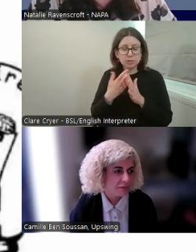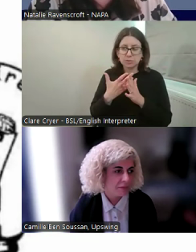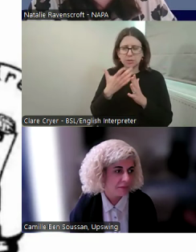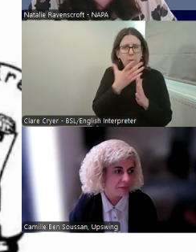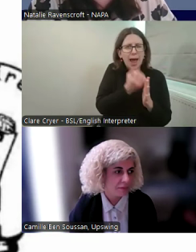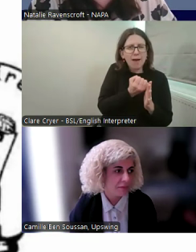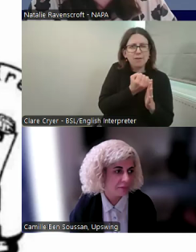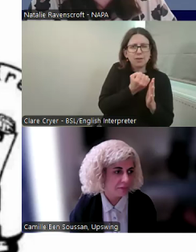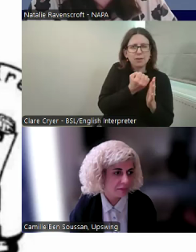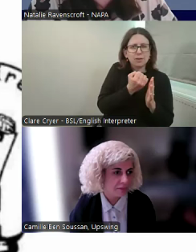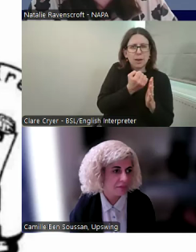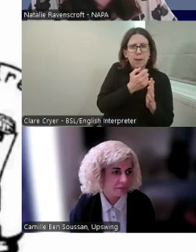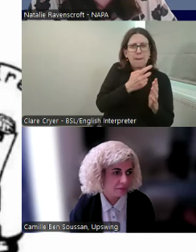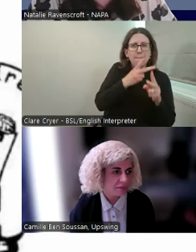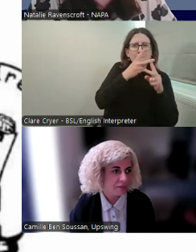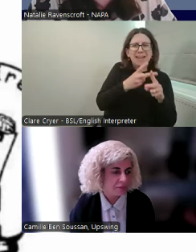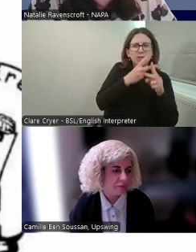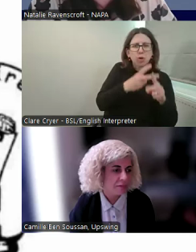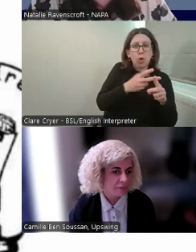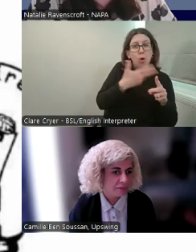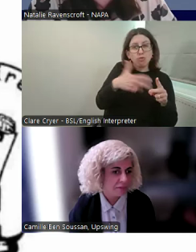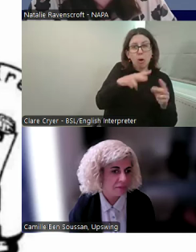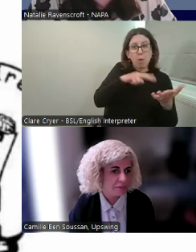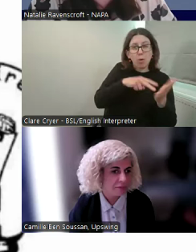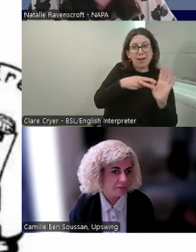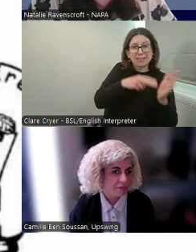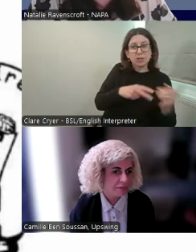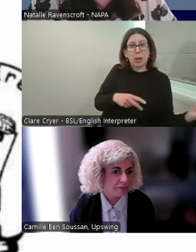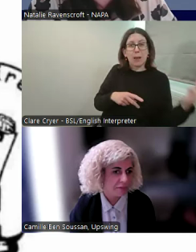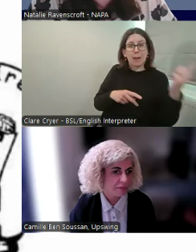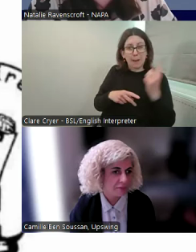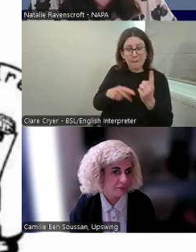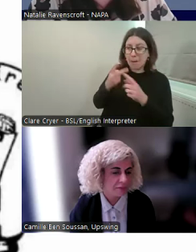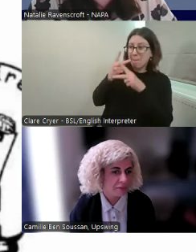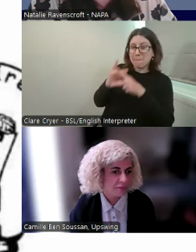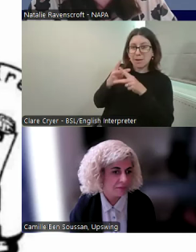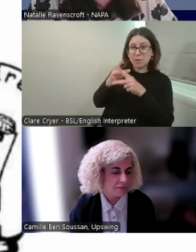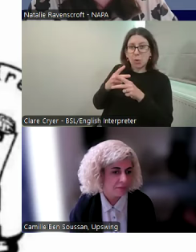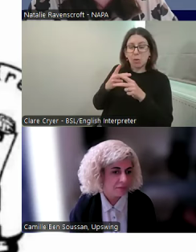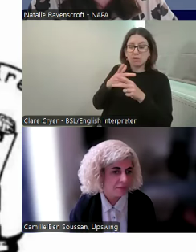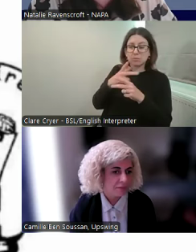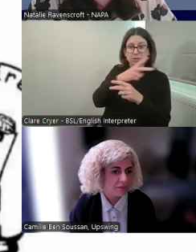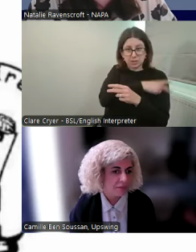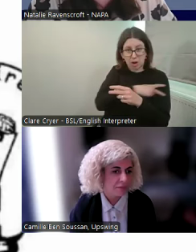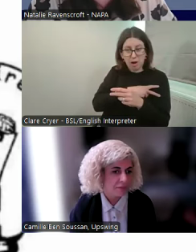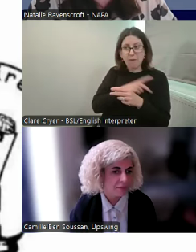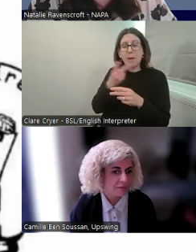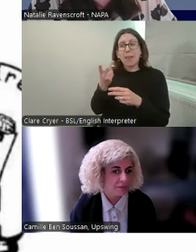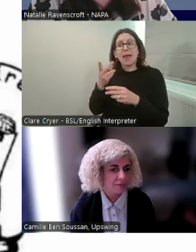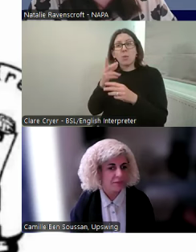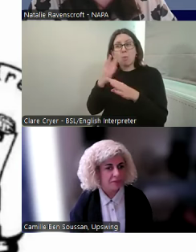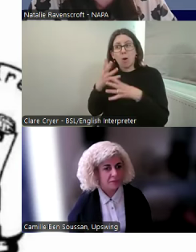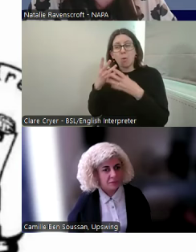organisations. And together, these organisations worked with care home residents and staff as co-creators